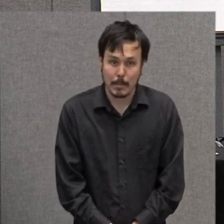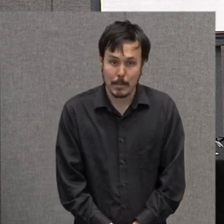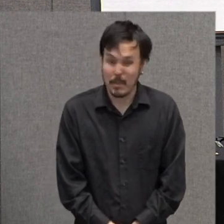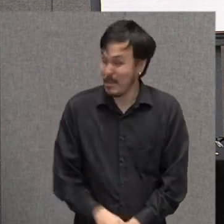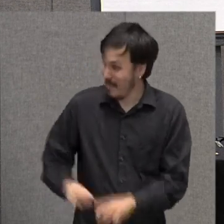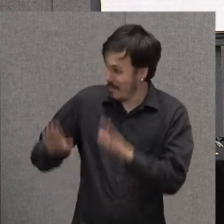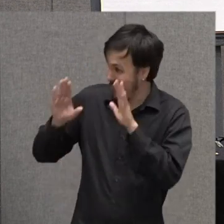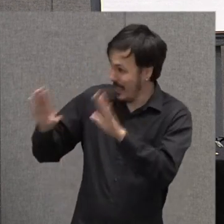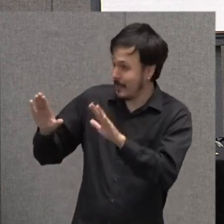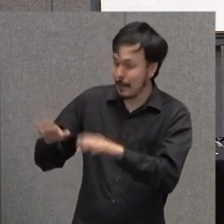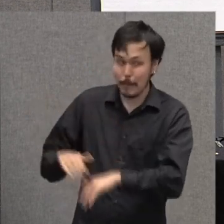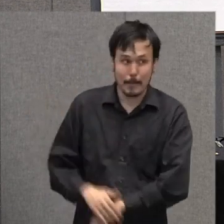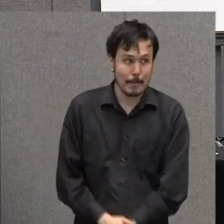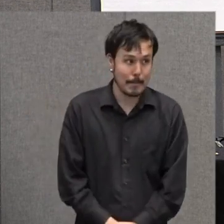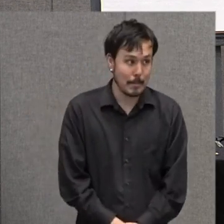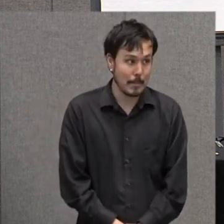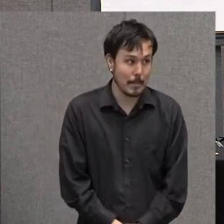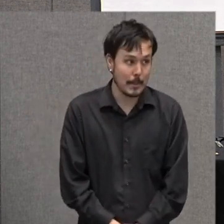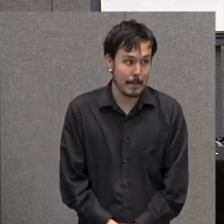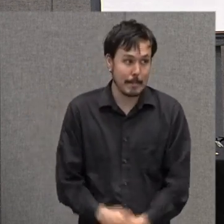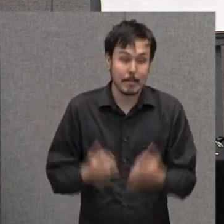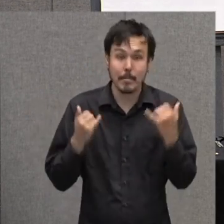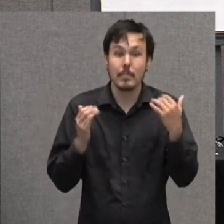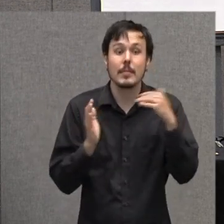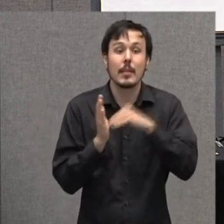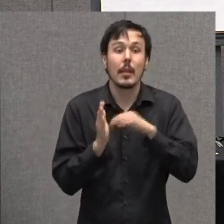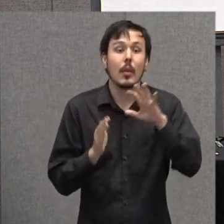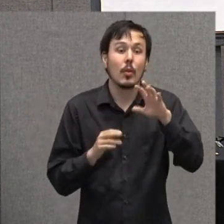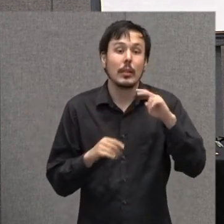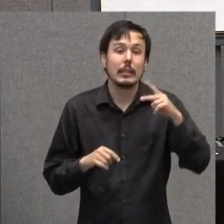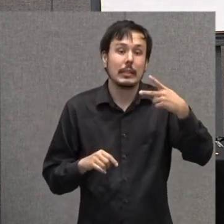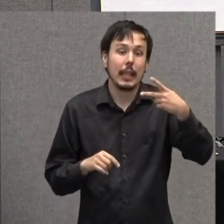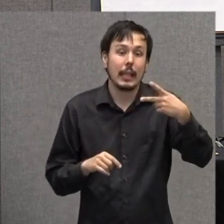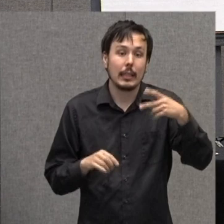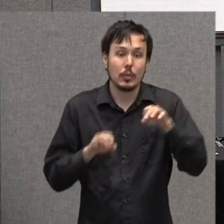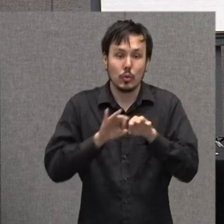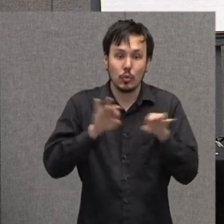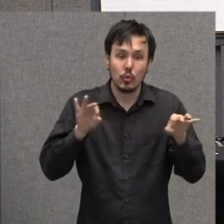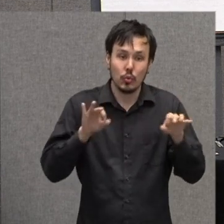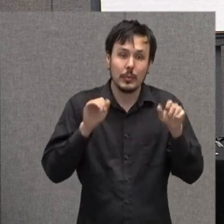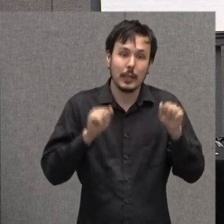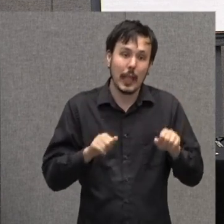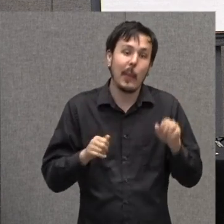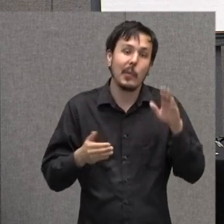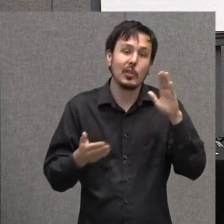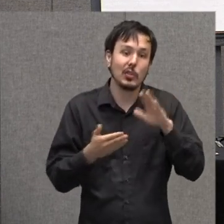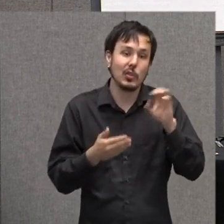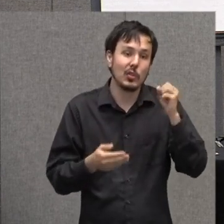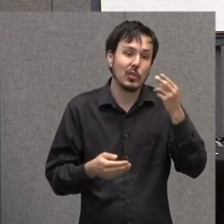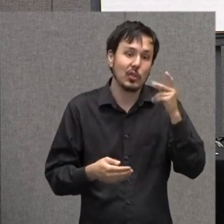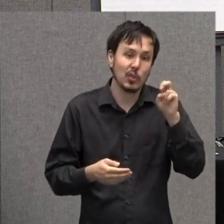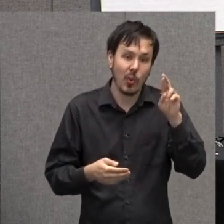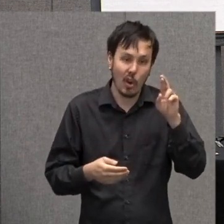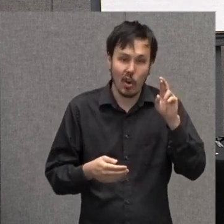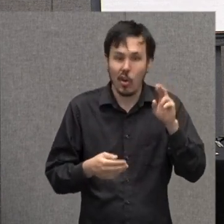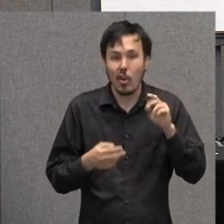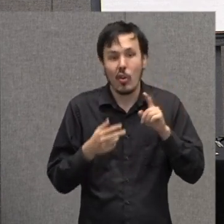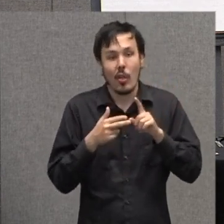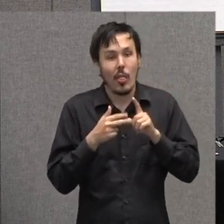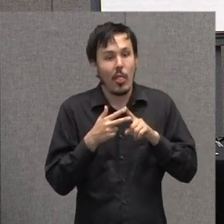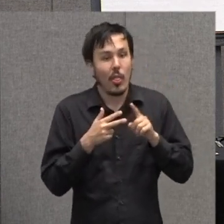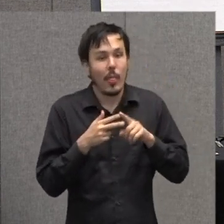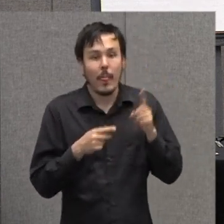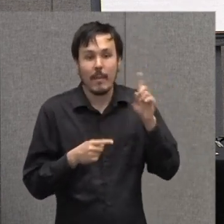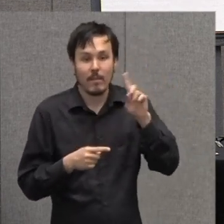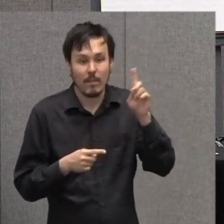Excellent. Okay. And again, your second tube can be shorter. And your first one can be larger, okay?